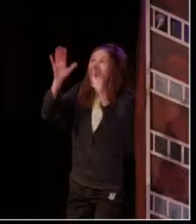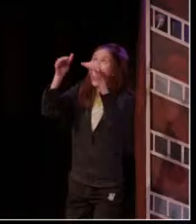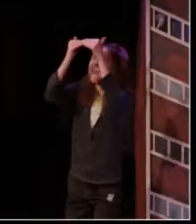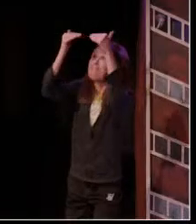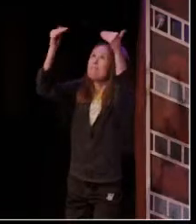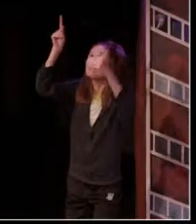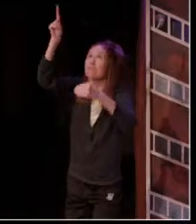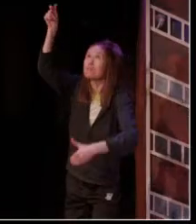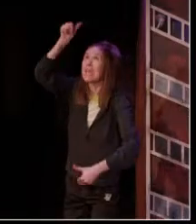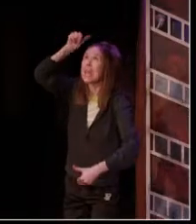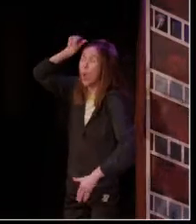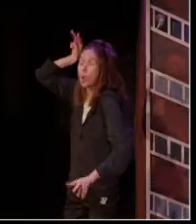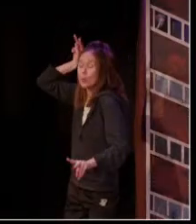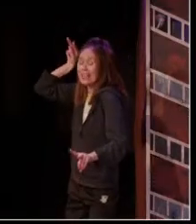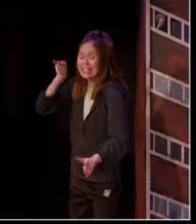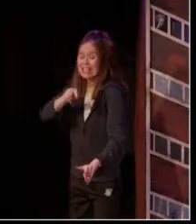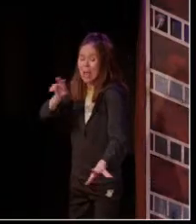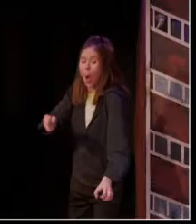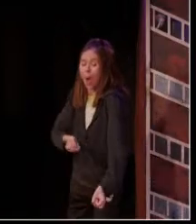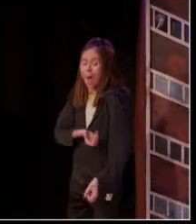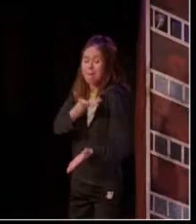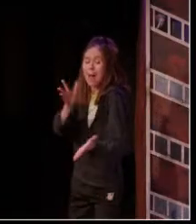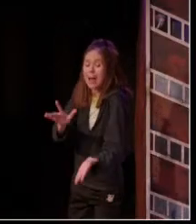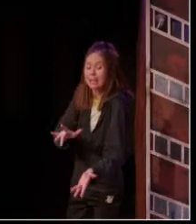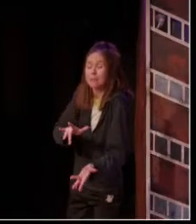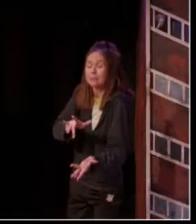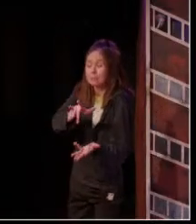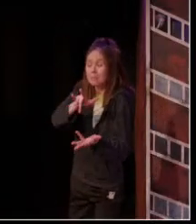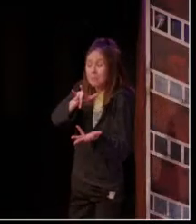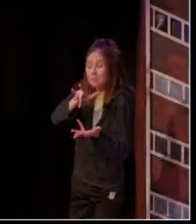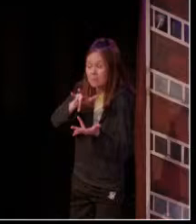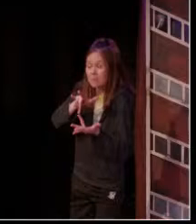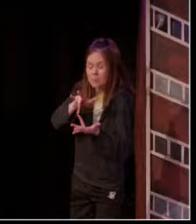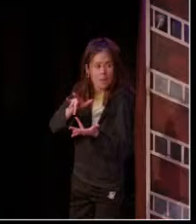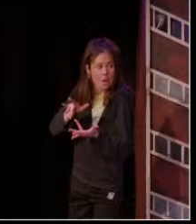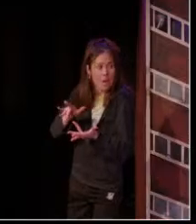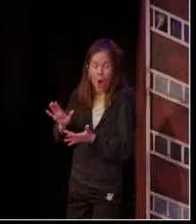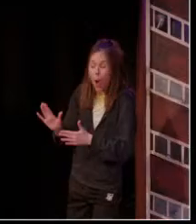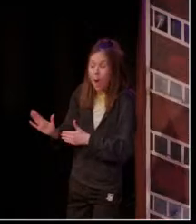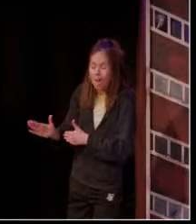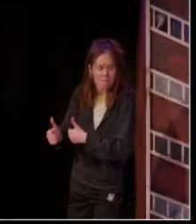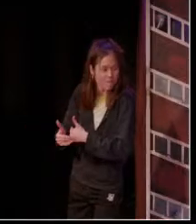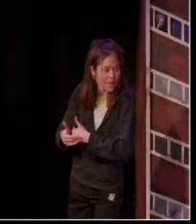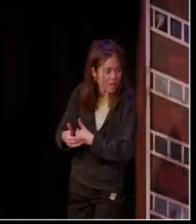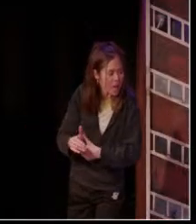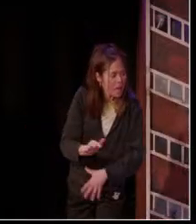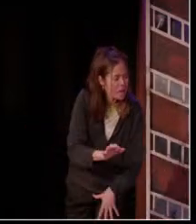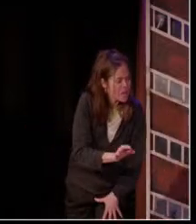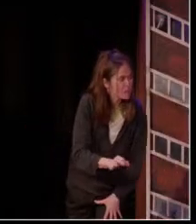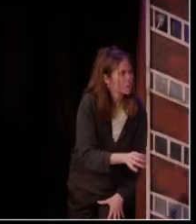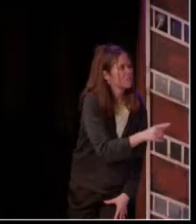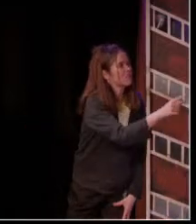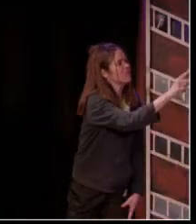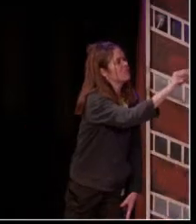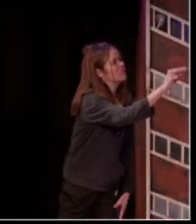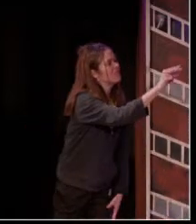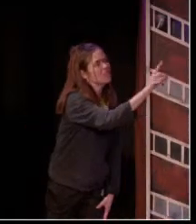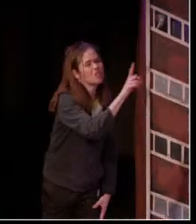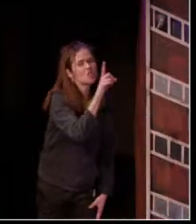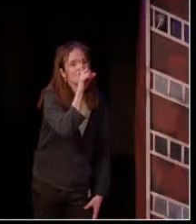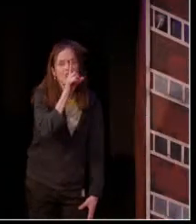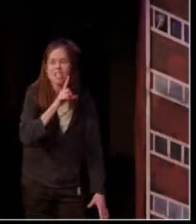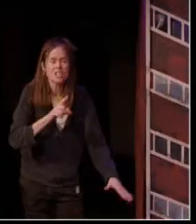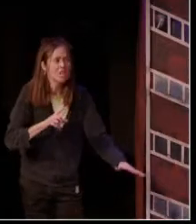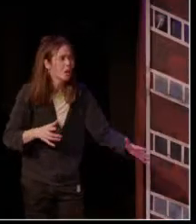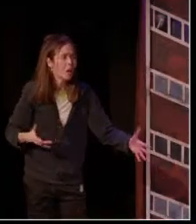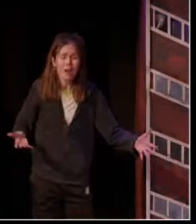you. I mean, of this which you accuse her. Hold your peace.